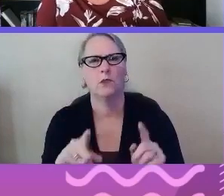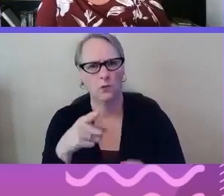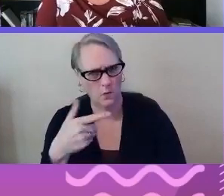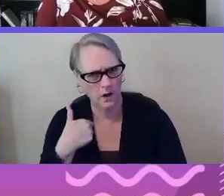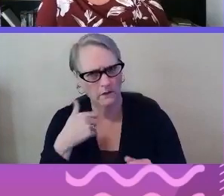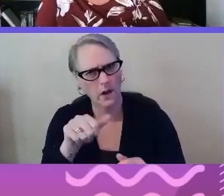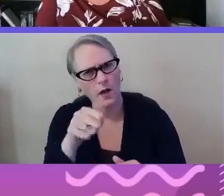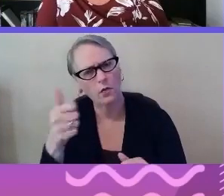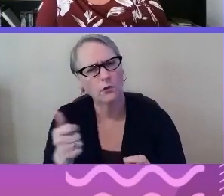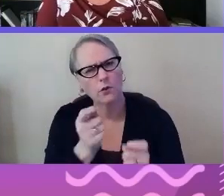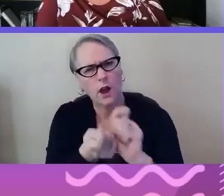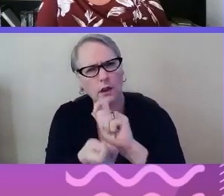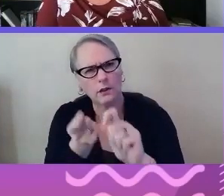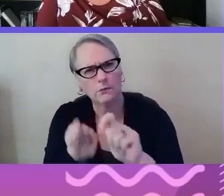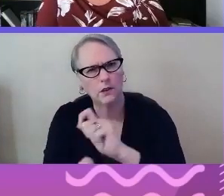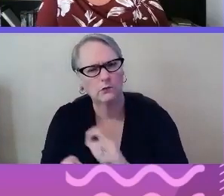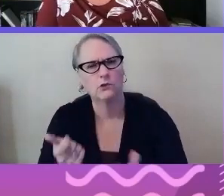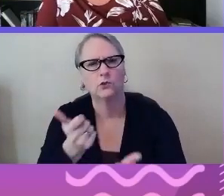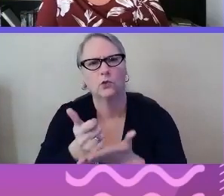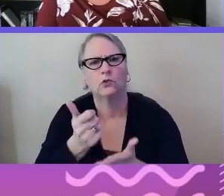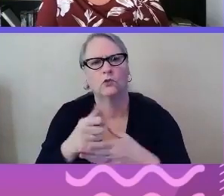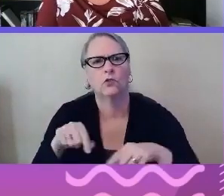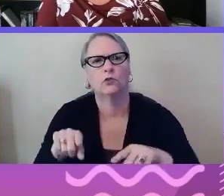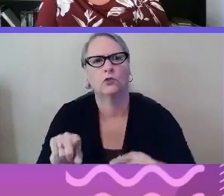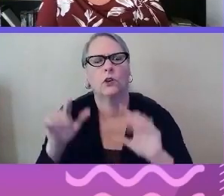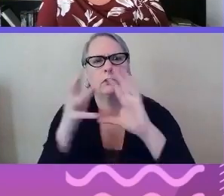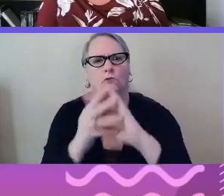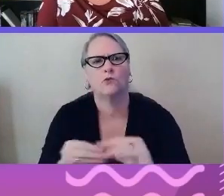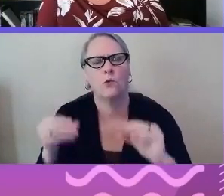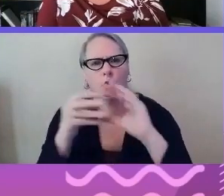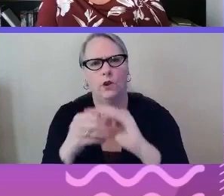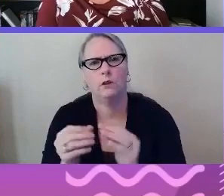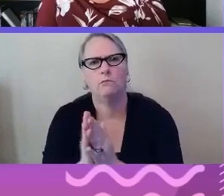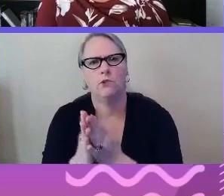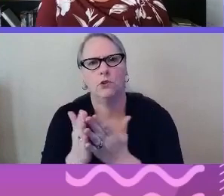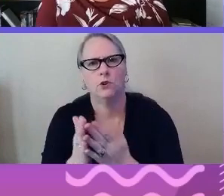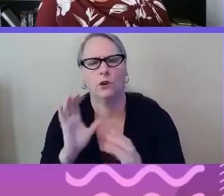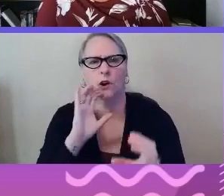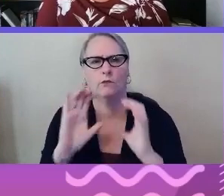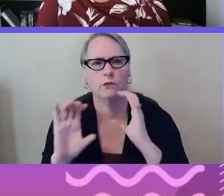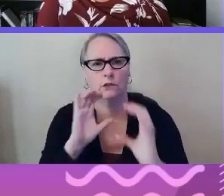be useful during storybook conversations with students?